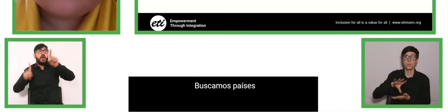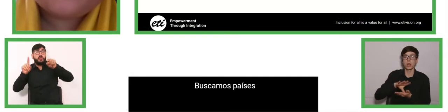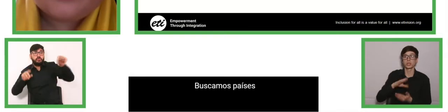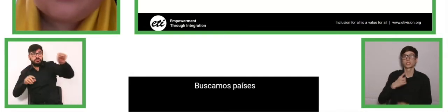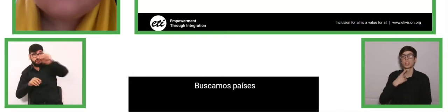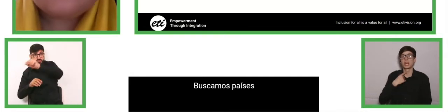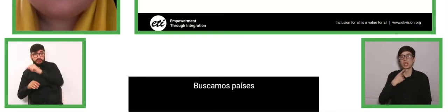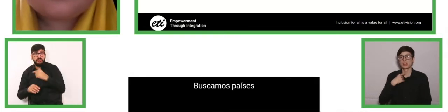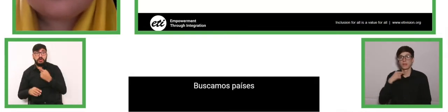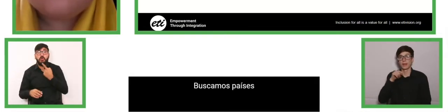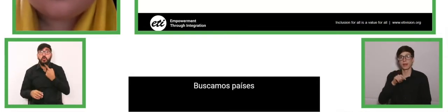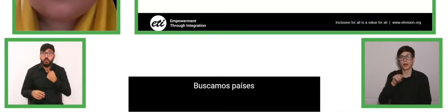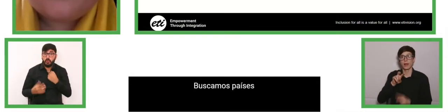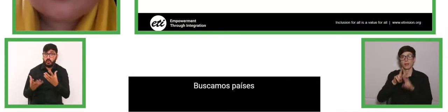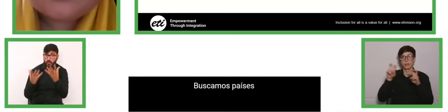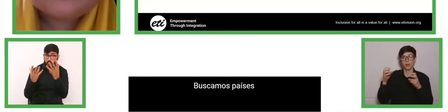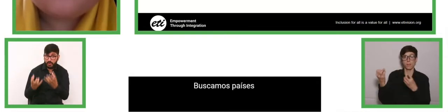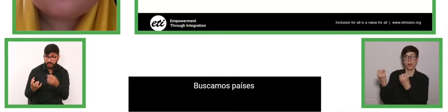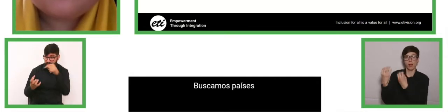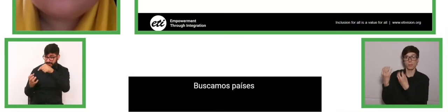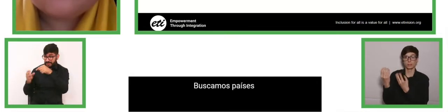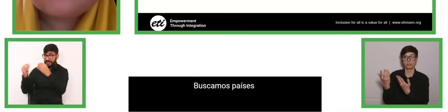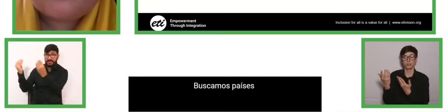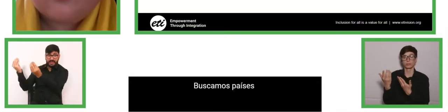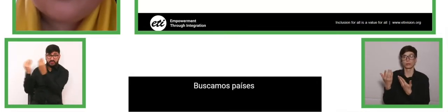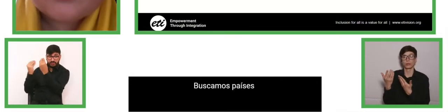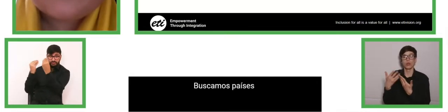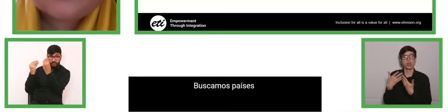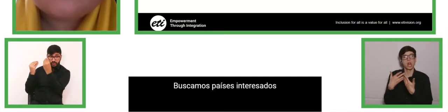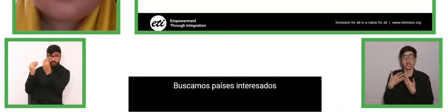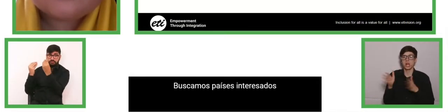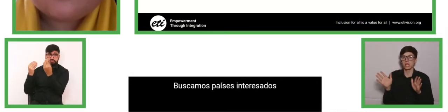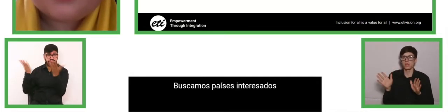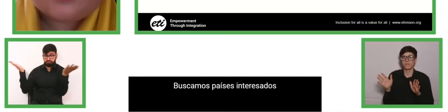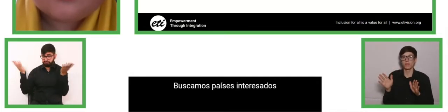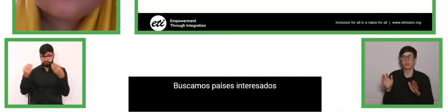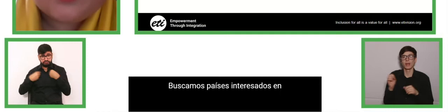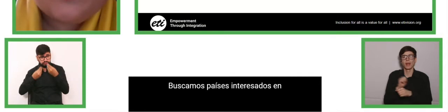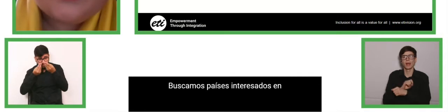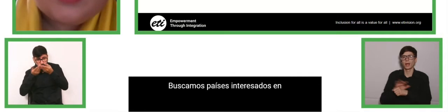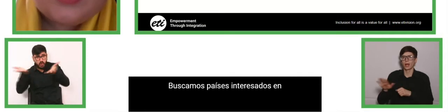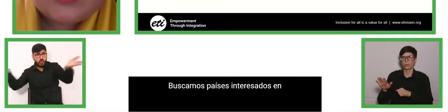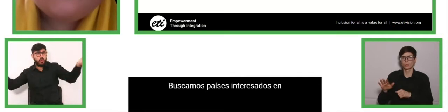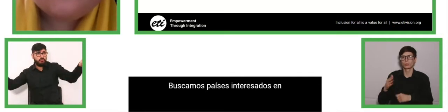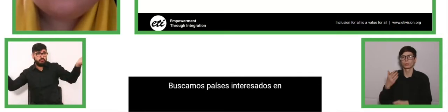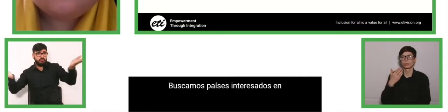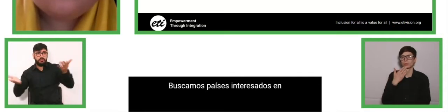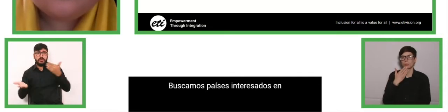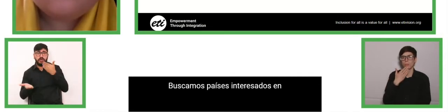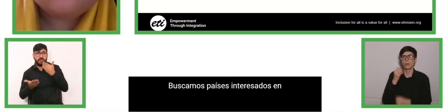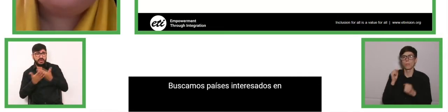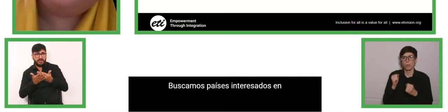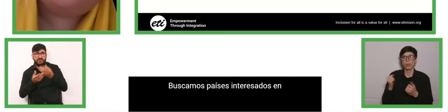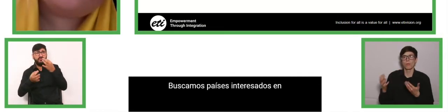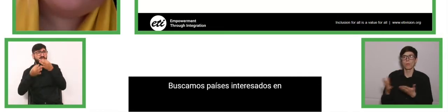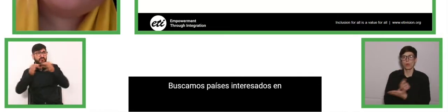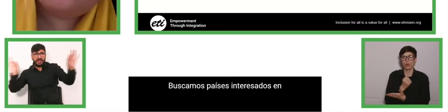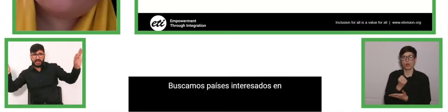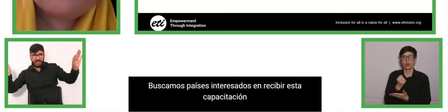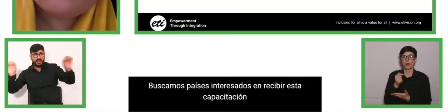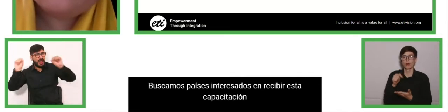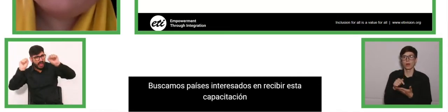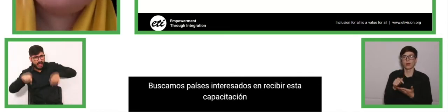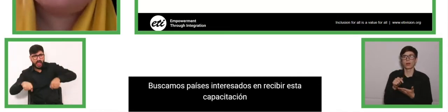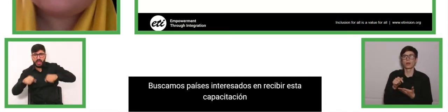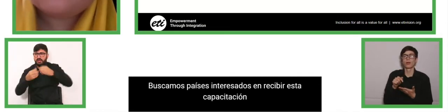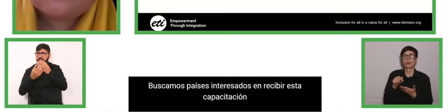charge. Again, we're going to be focusing in different countries and we hope to expand to Latin America as well. And we're looking for local